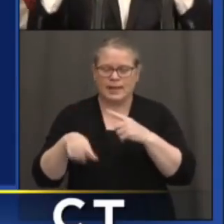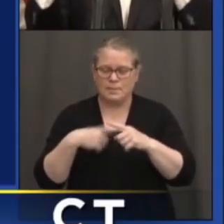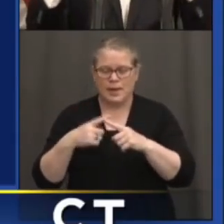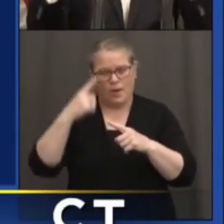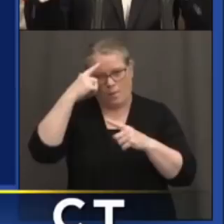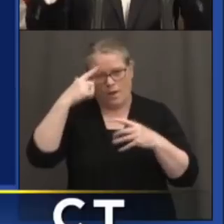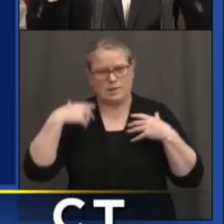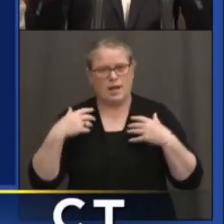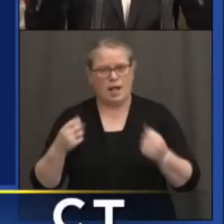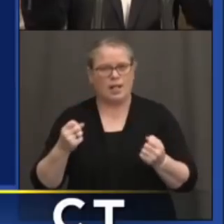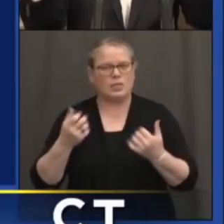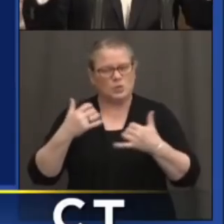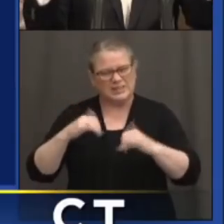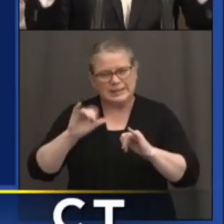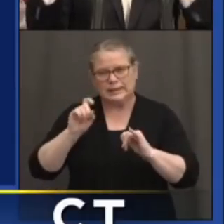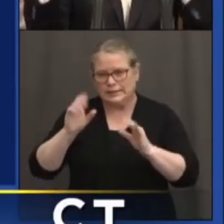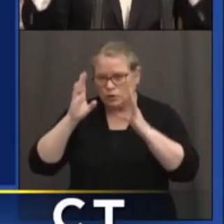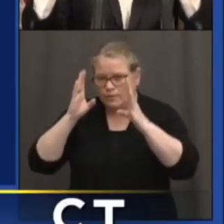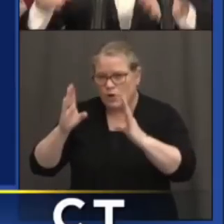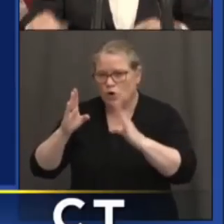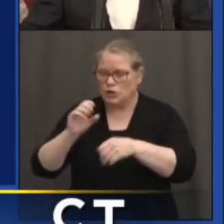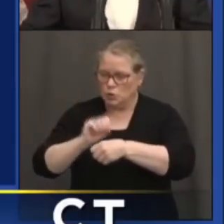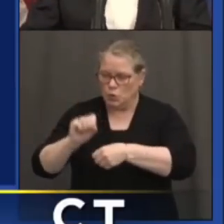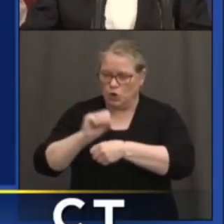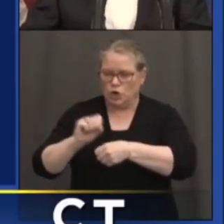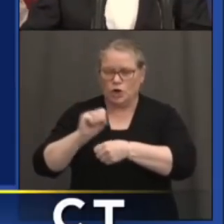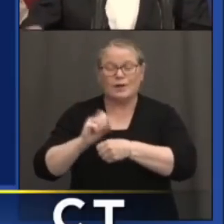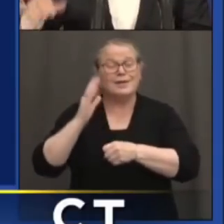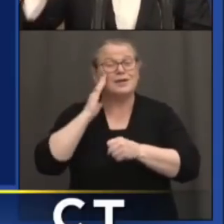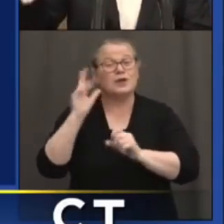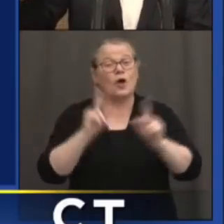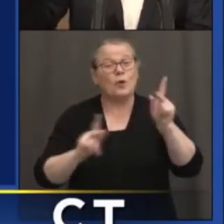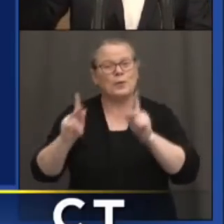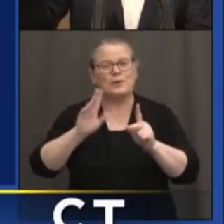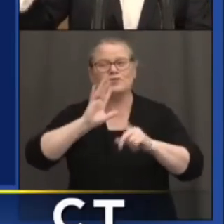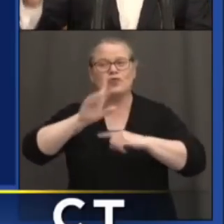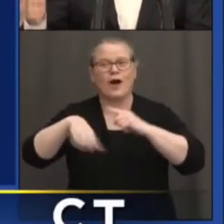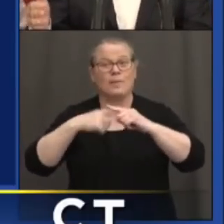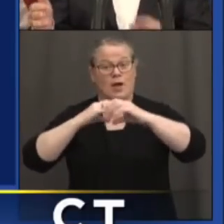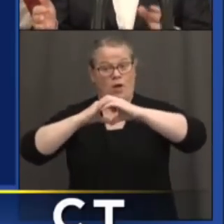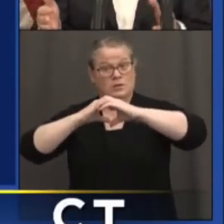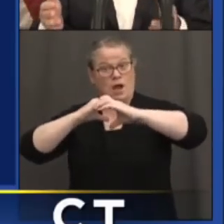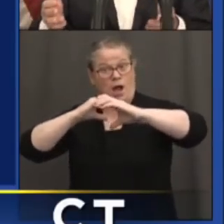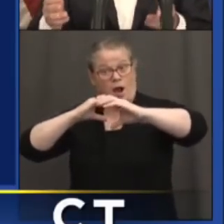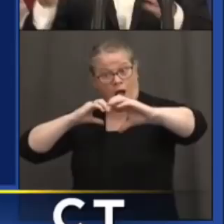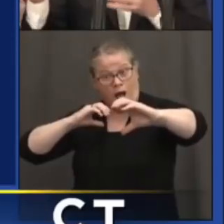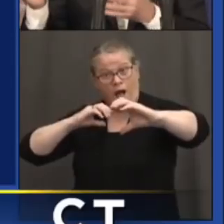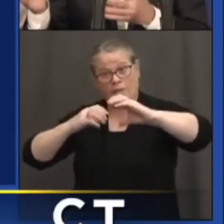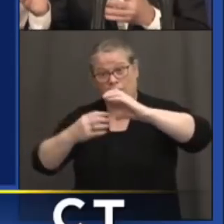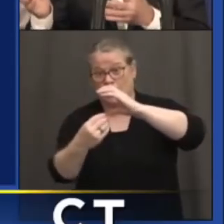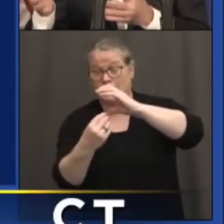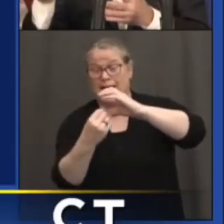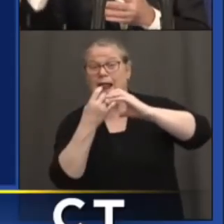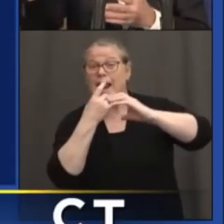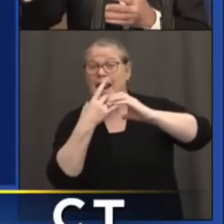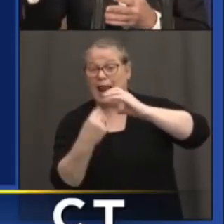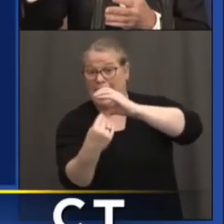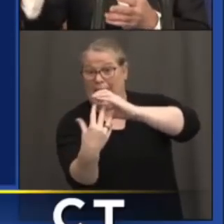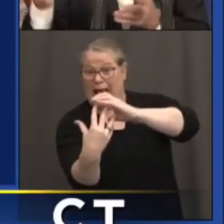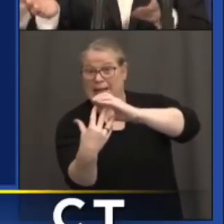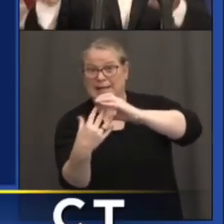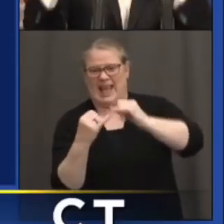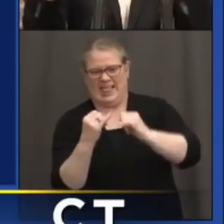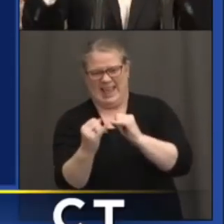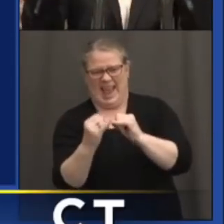And maybe it's a little bit like when people see a light at the end of the tunnel. Maybe it's a little bit like being in the holiday season, but a lot of the calls